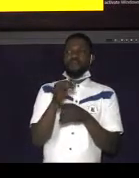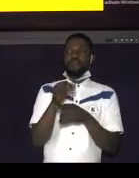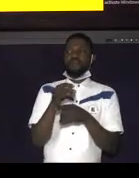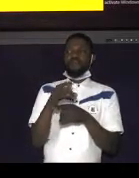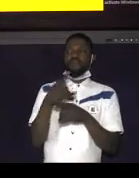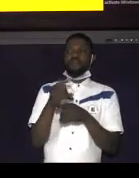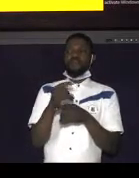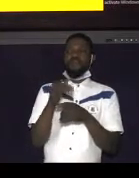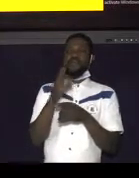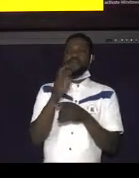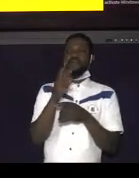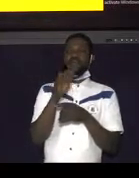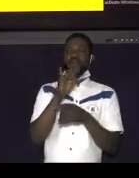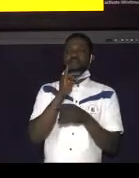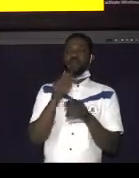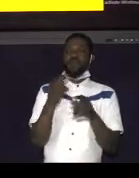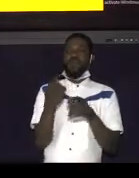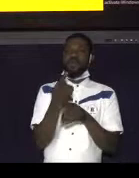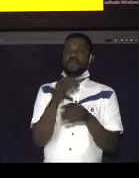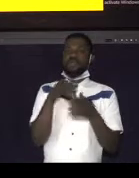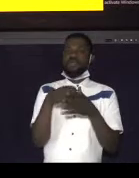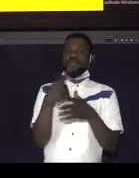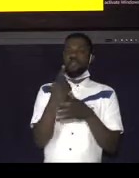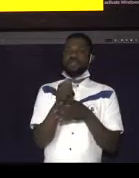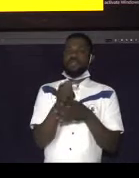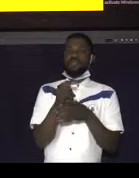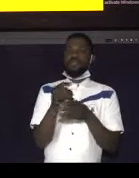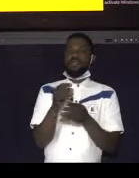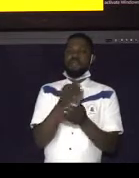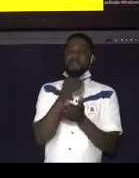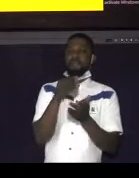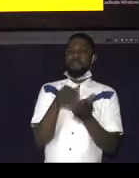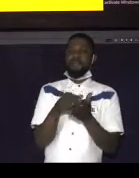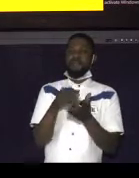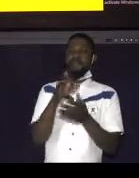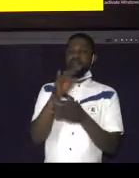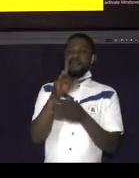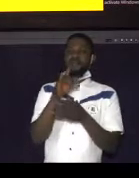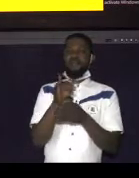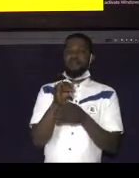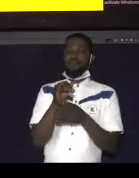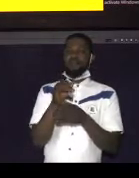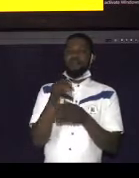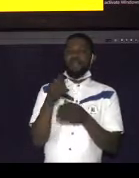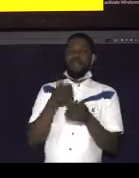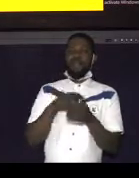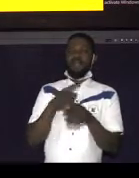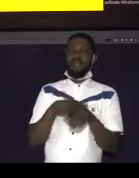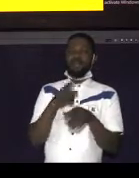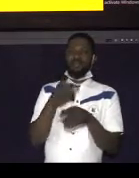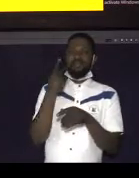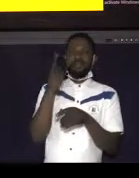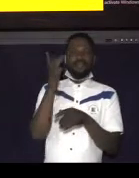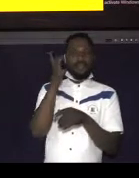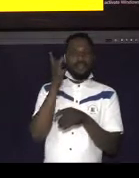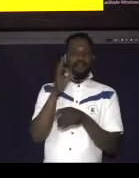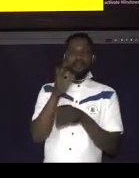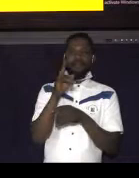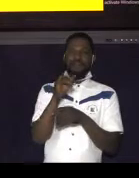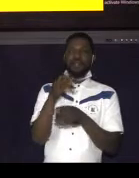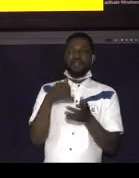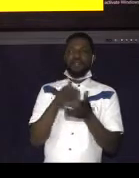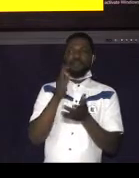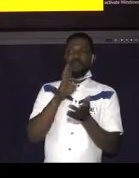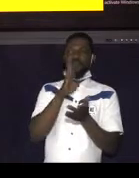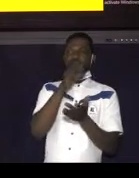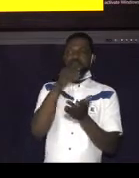the fulcrum is always in the middle. That's the first class level. Fly, that's anytime you hear fly, that means the fulcrum will be in the